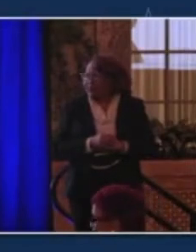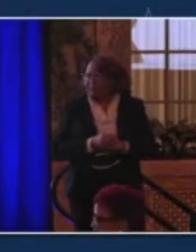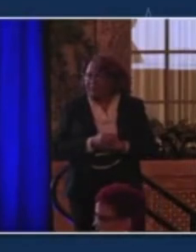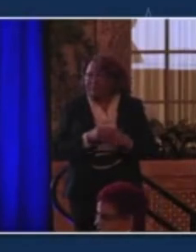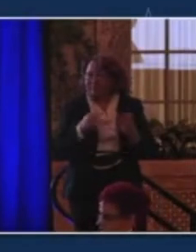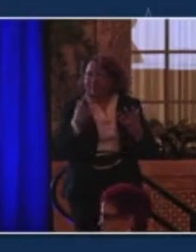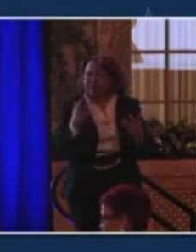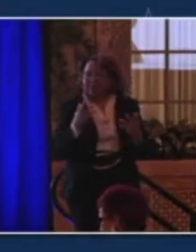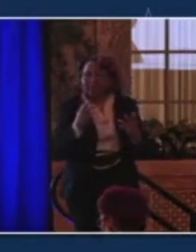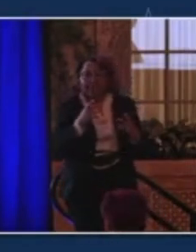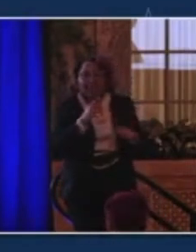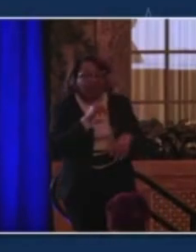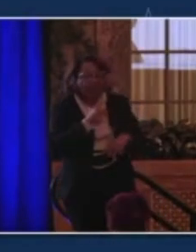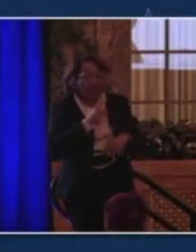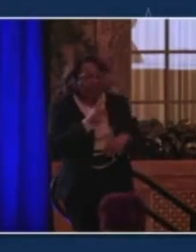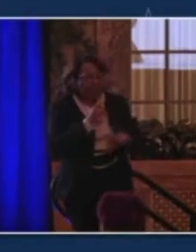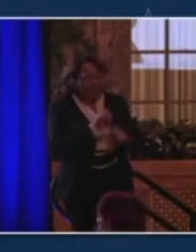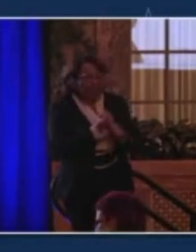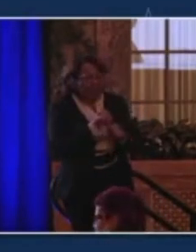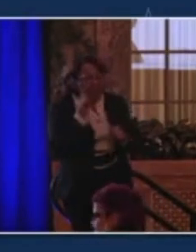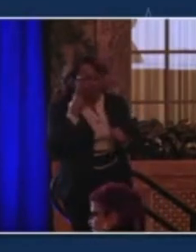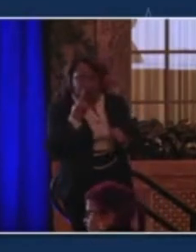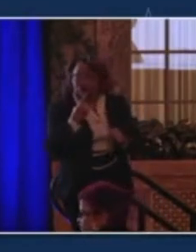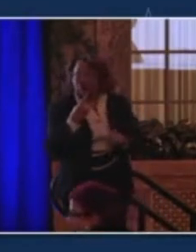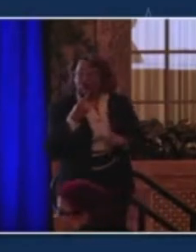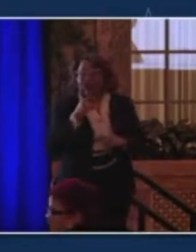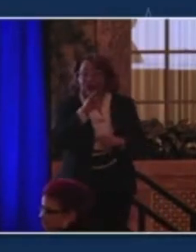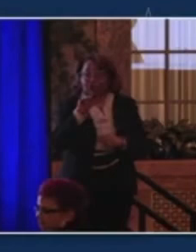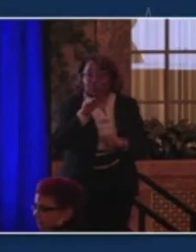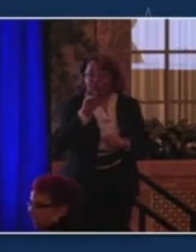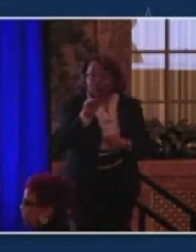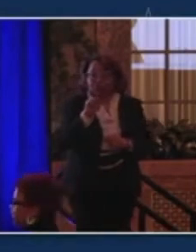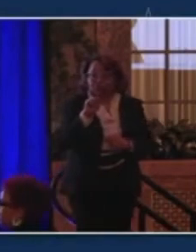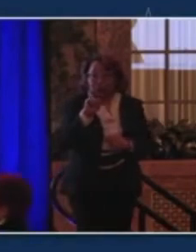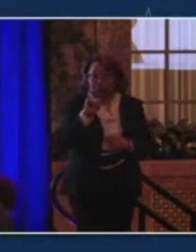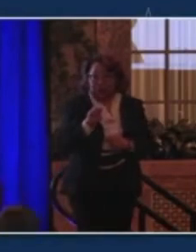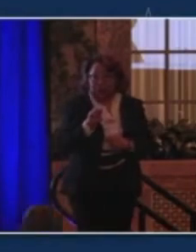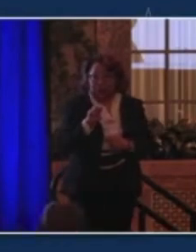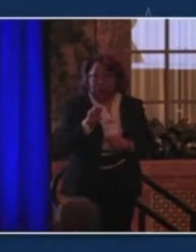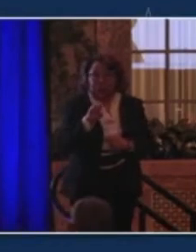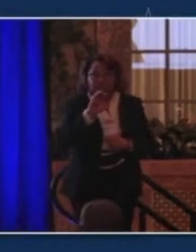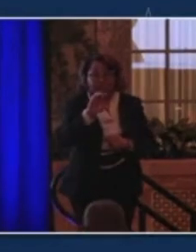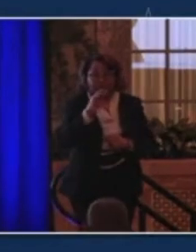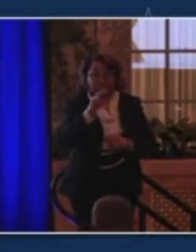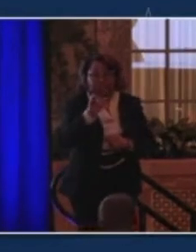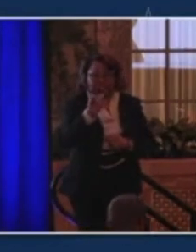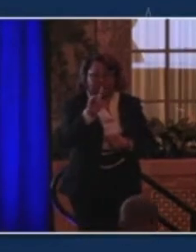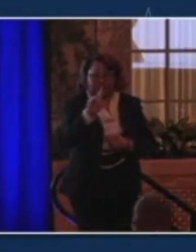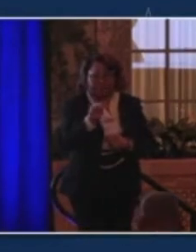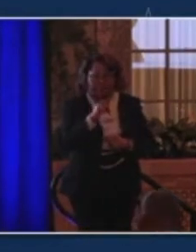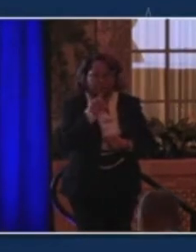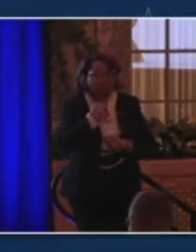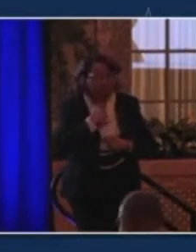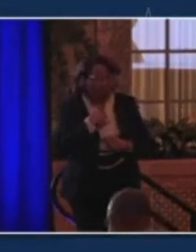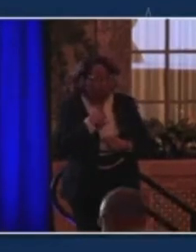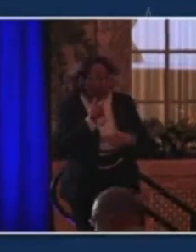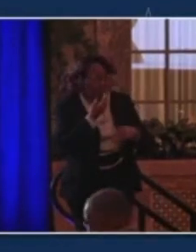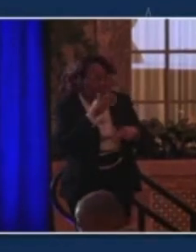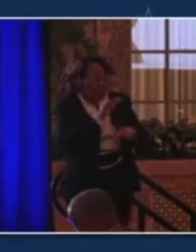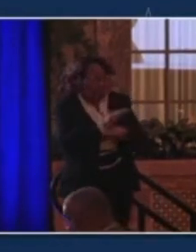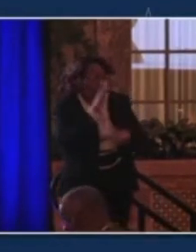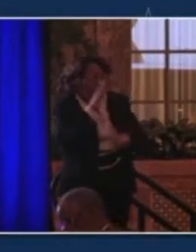Around this time last year, Josie Childs called me and told me that this night was going to take